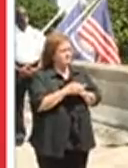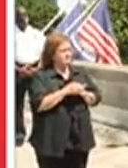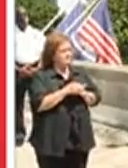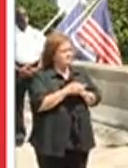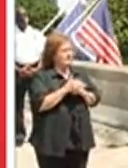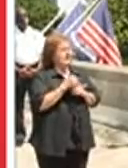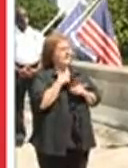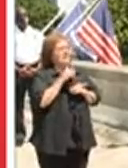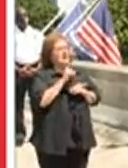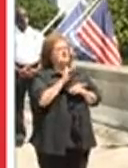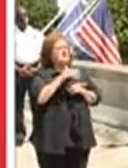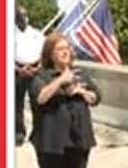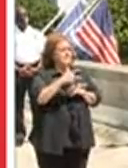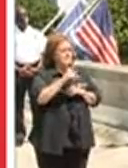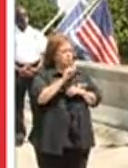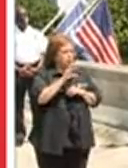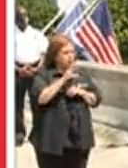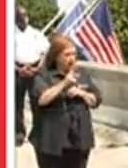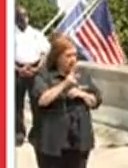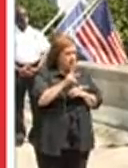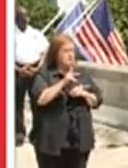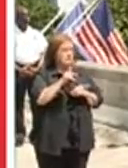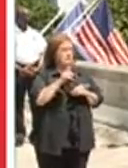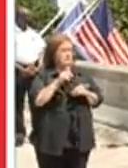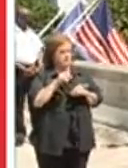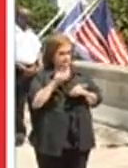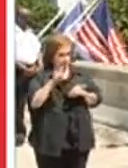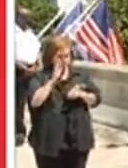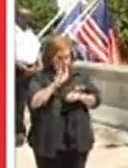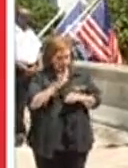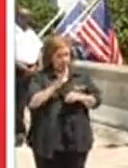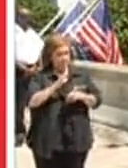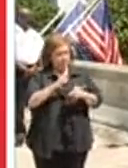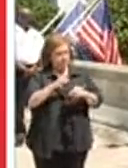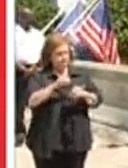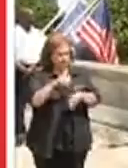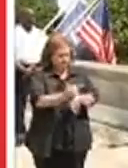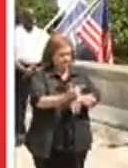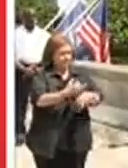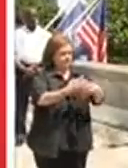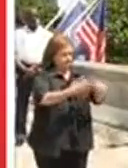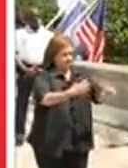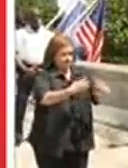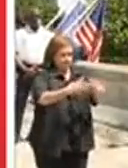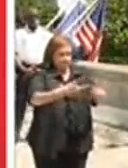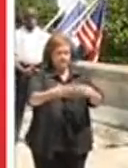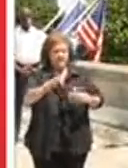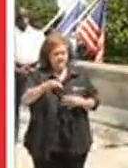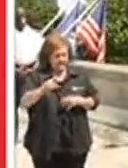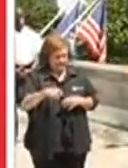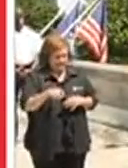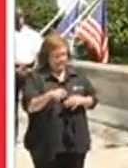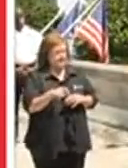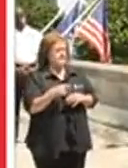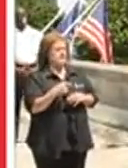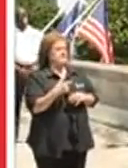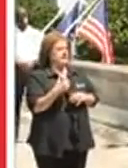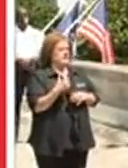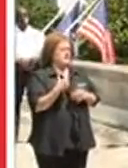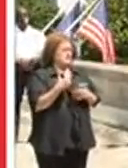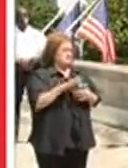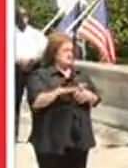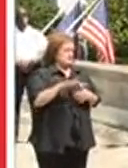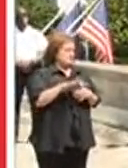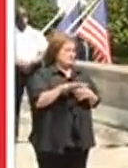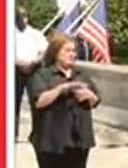We have dump trucks loaded with barricades ready to deploy as needed if this storm requires it. We have about several